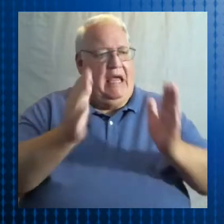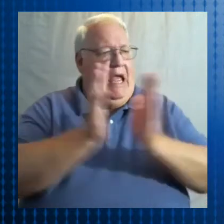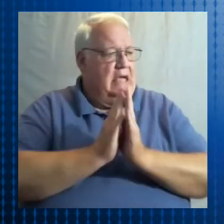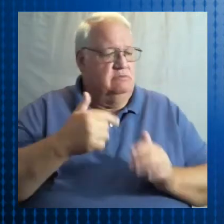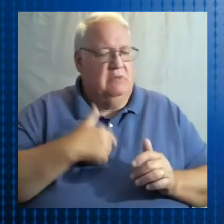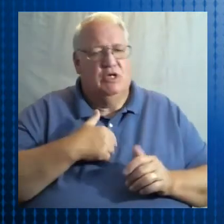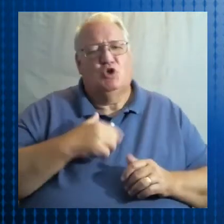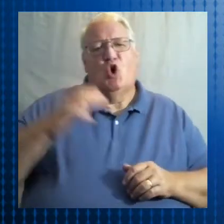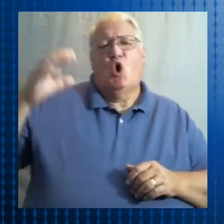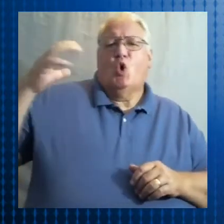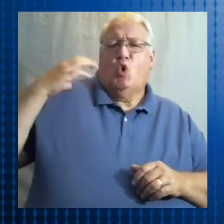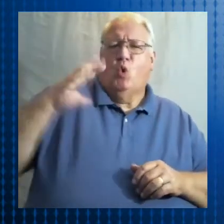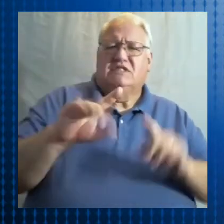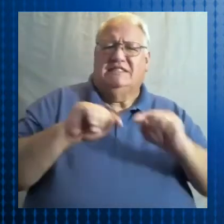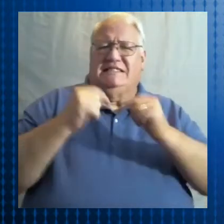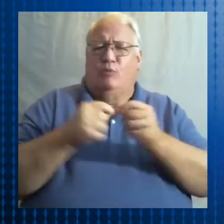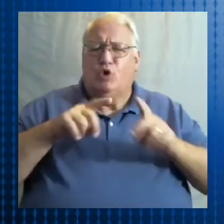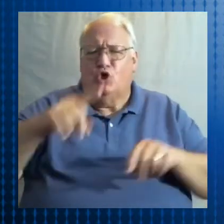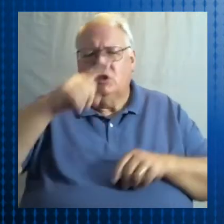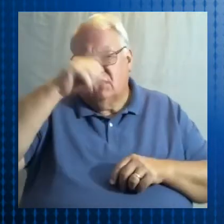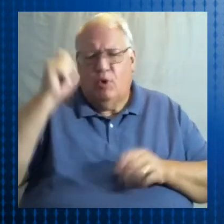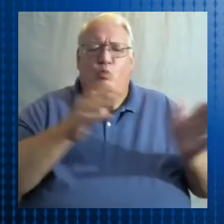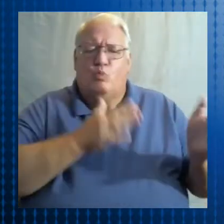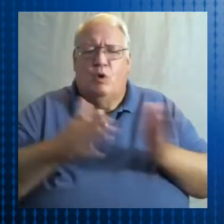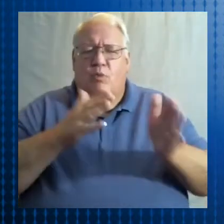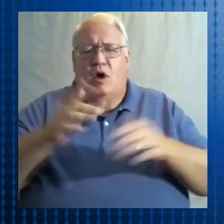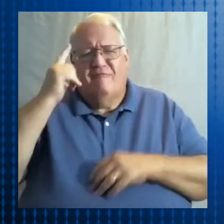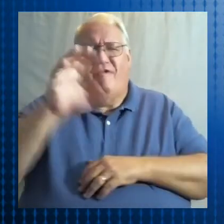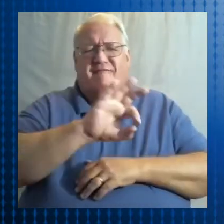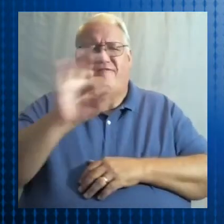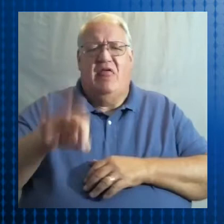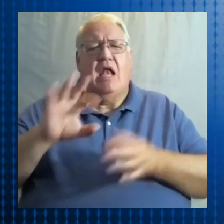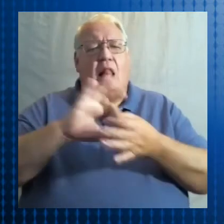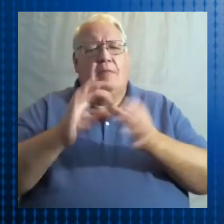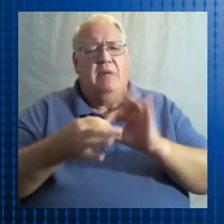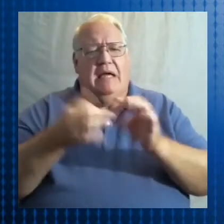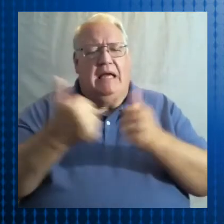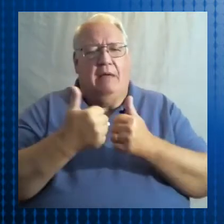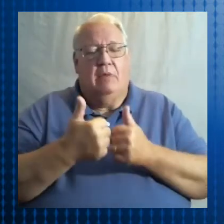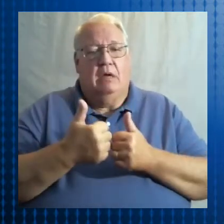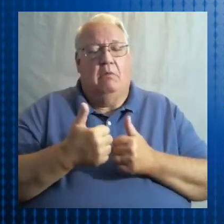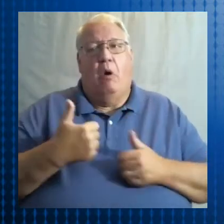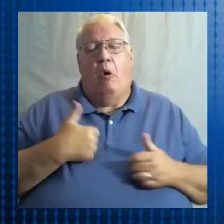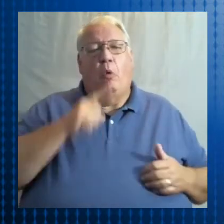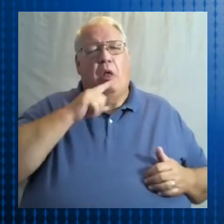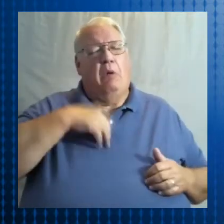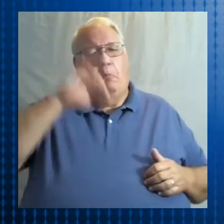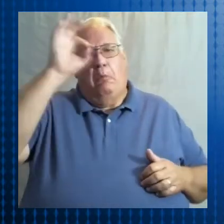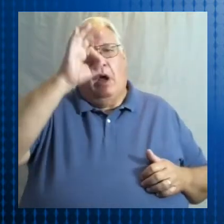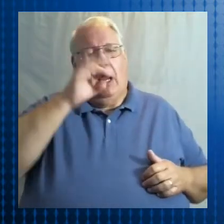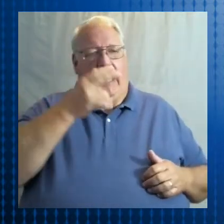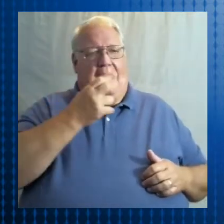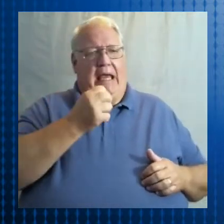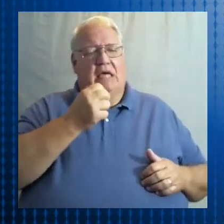coach his teams during the summer and prepare them for the Flint Olympian Games. Little did I know at that time, he saw more in me than I